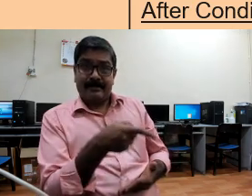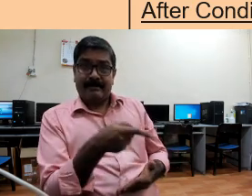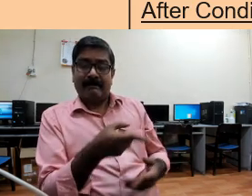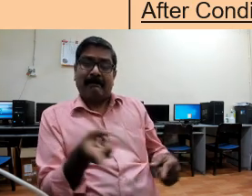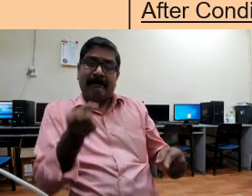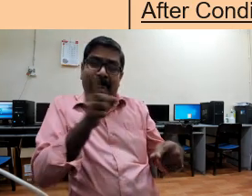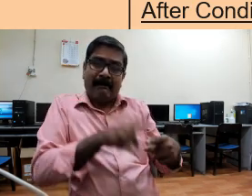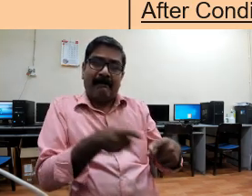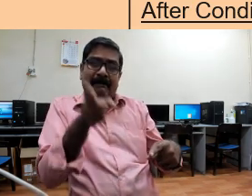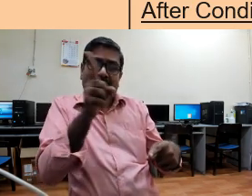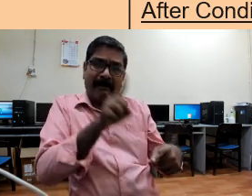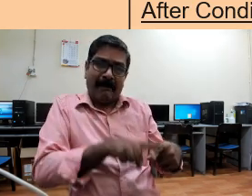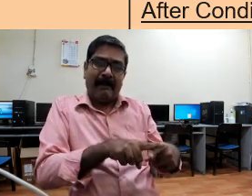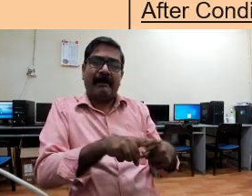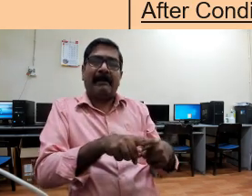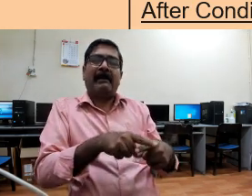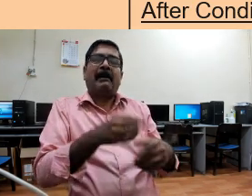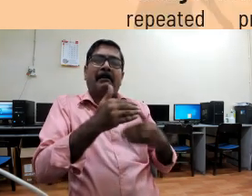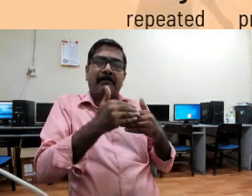conditioned response.